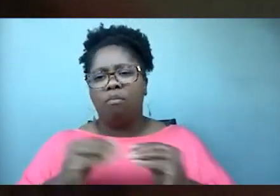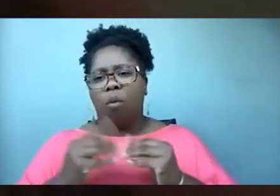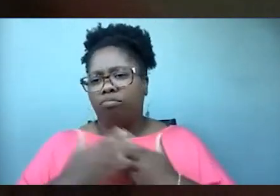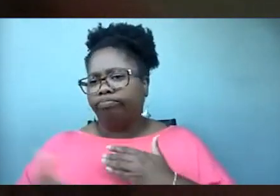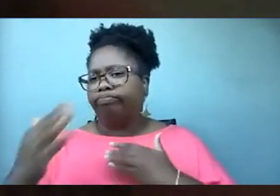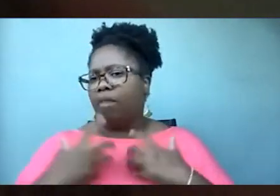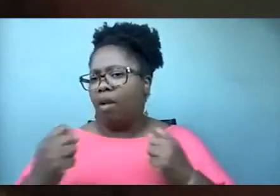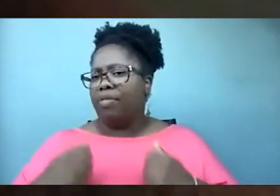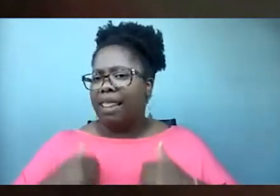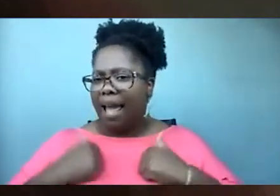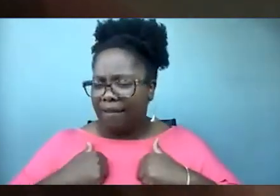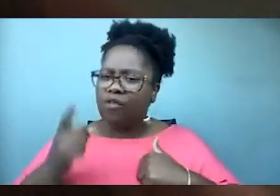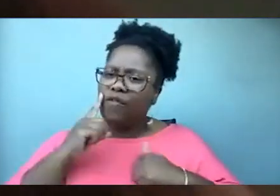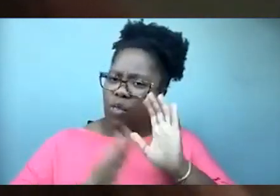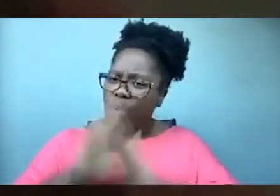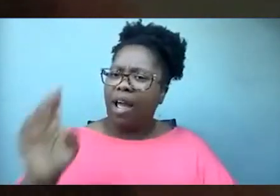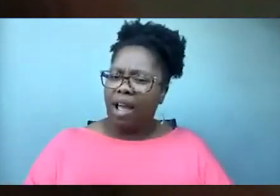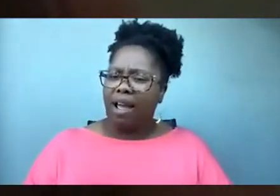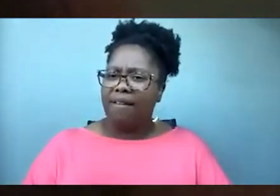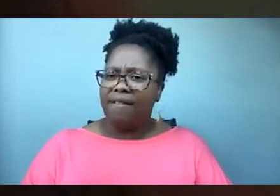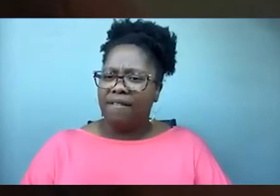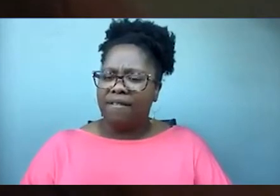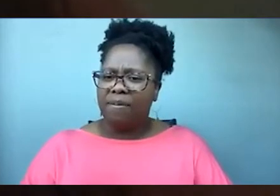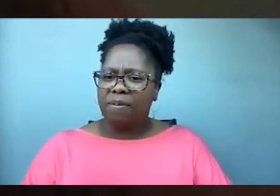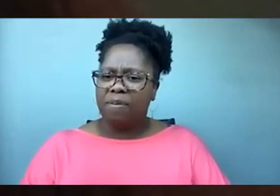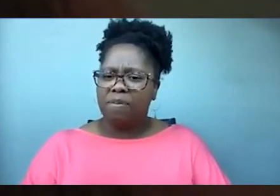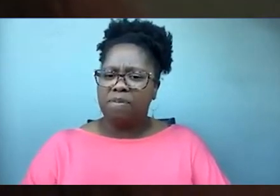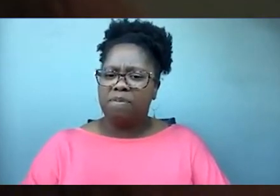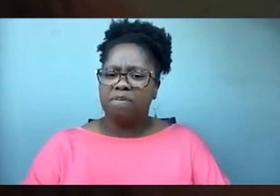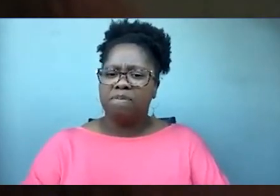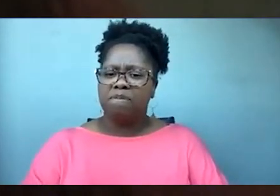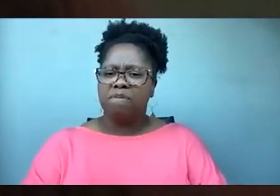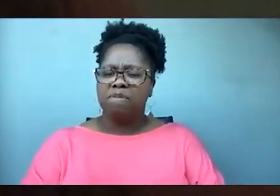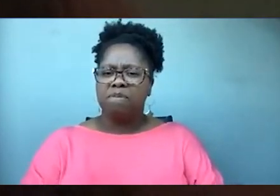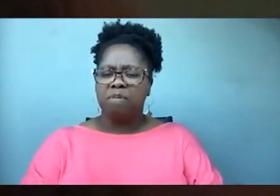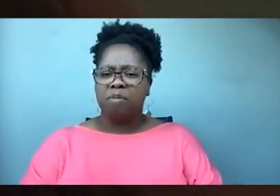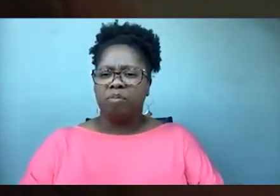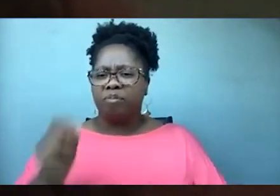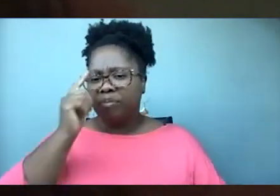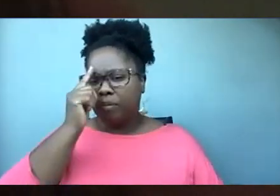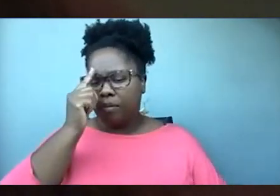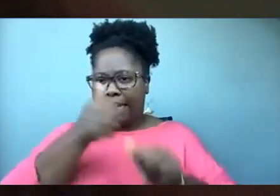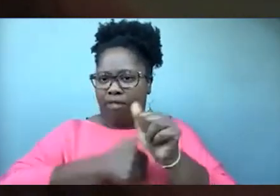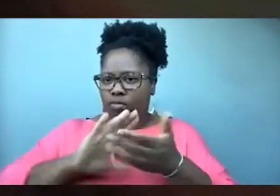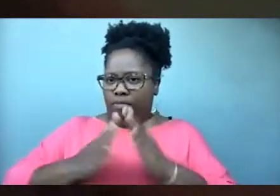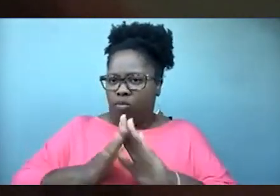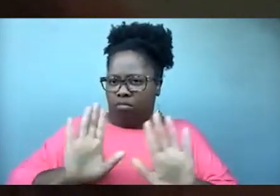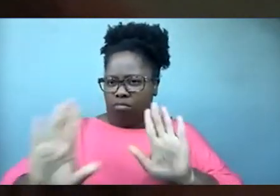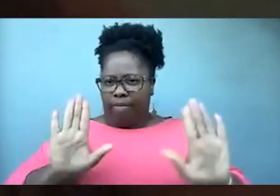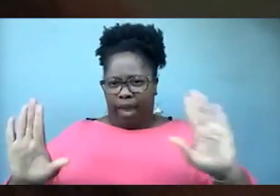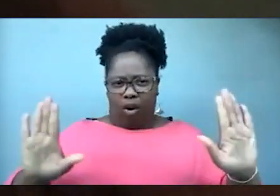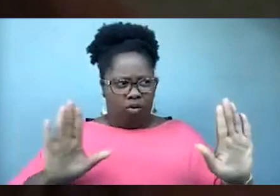in each community, we find ways to do that. And to do that on small